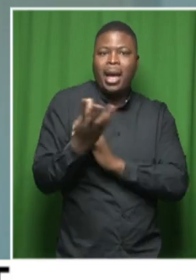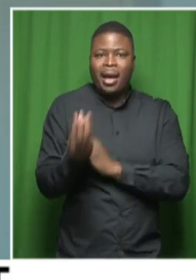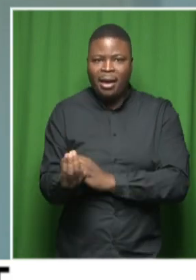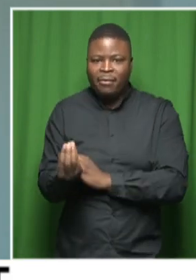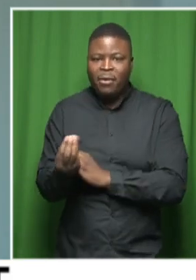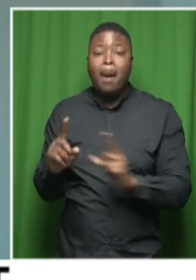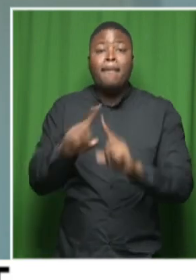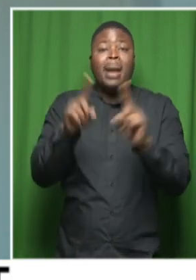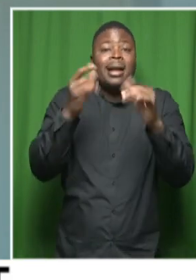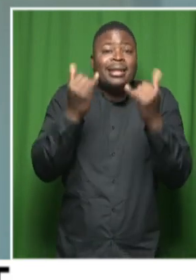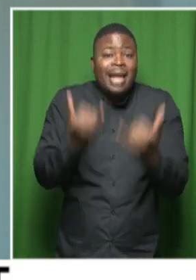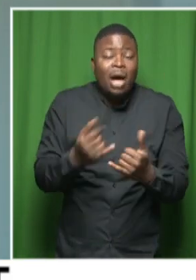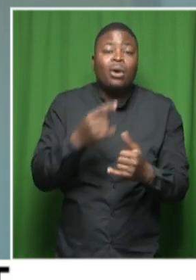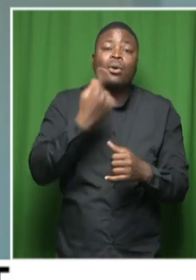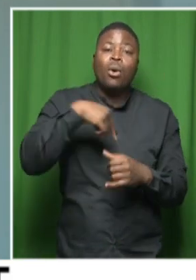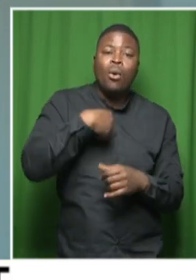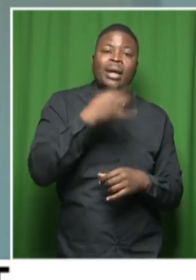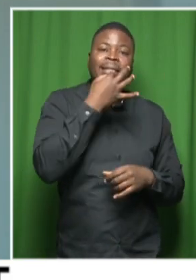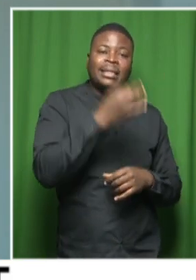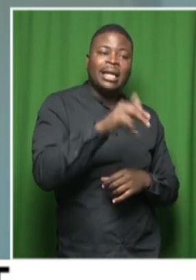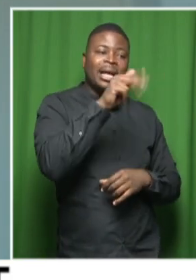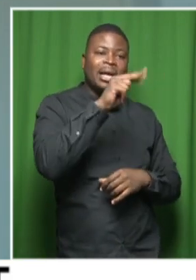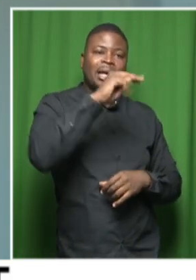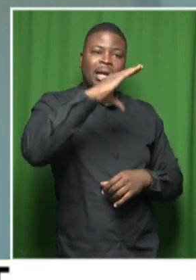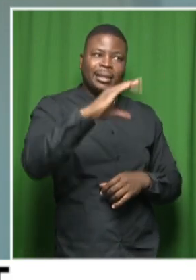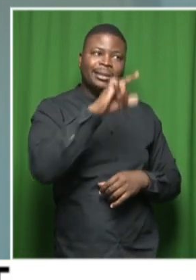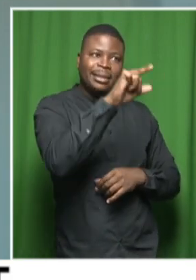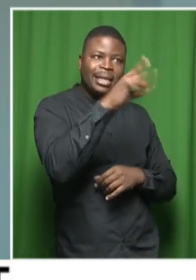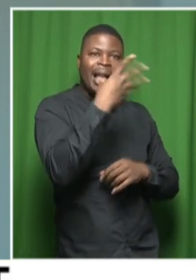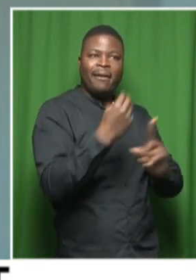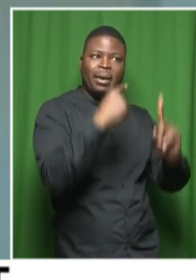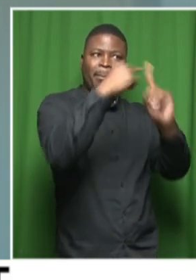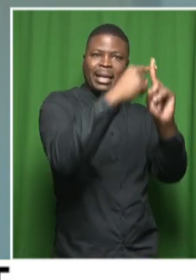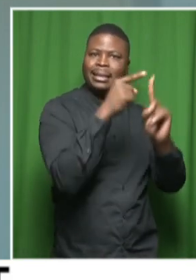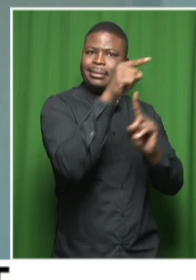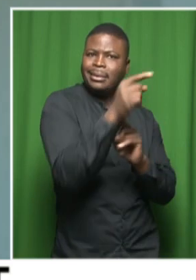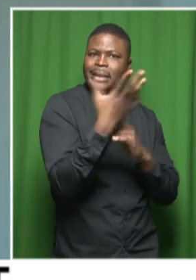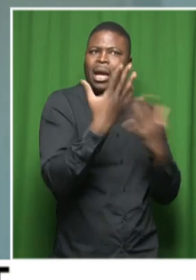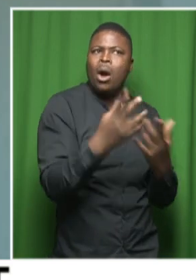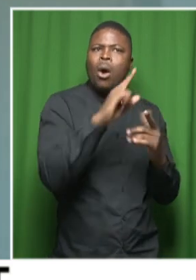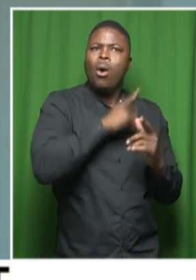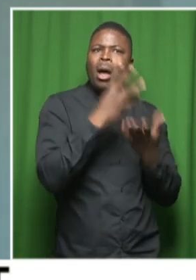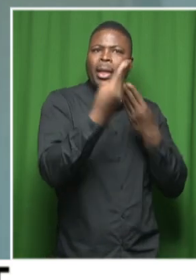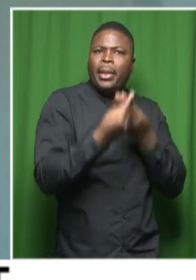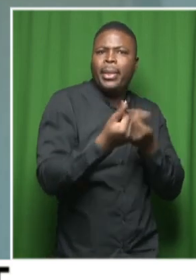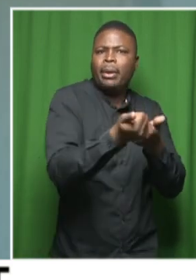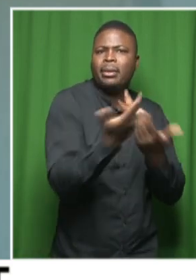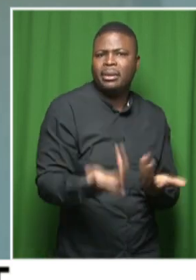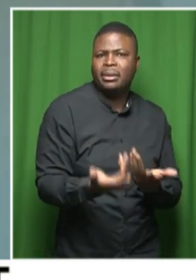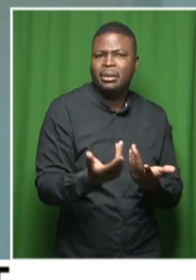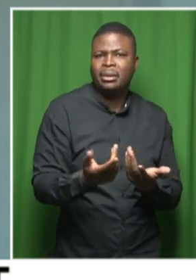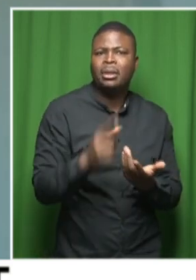is, why has the ANC not implemented its own resolution, right? Why are we still 4 years